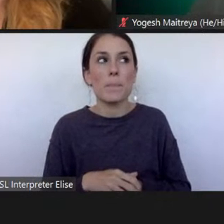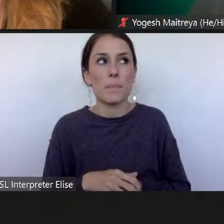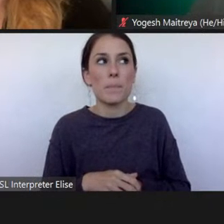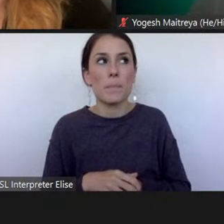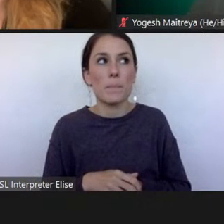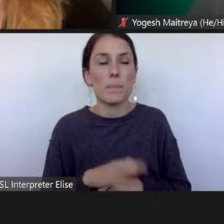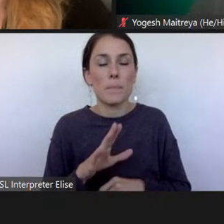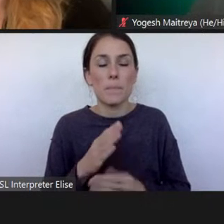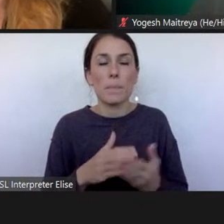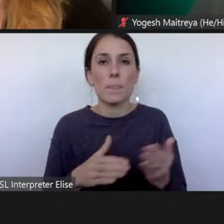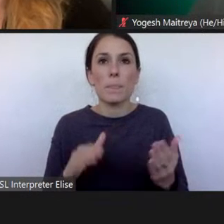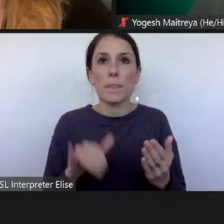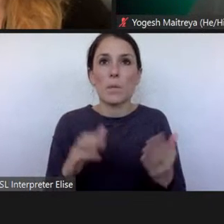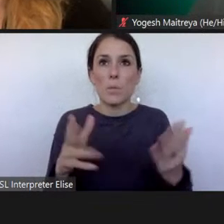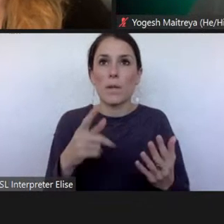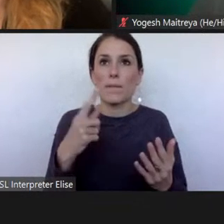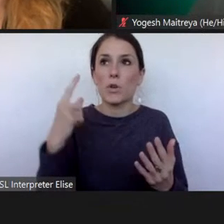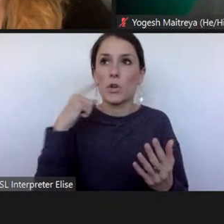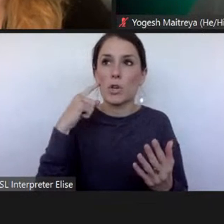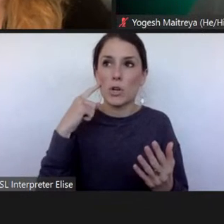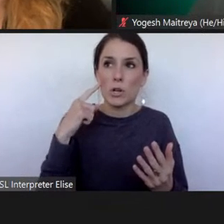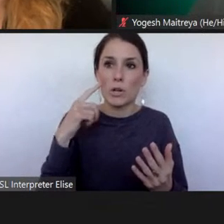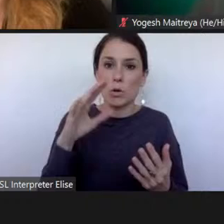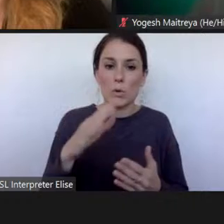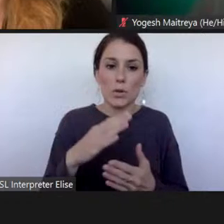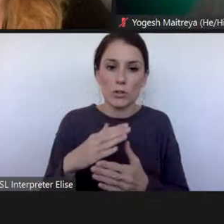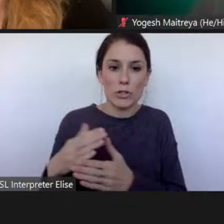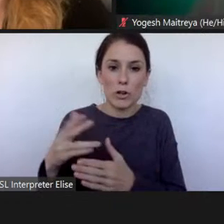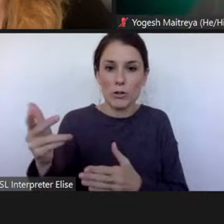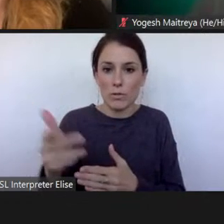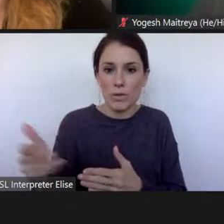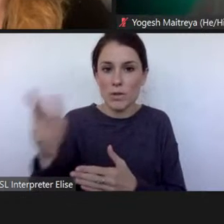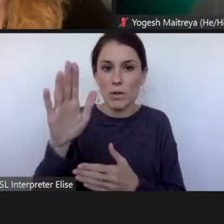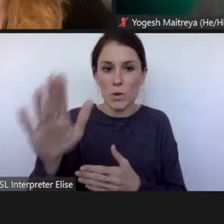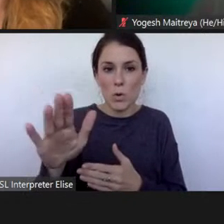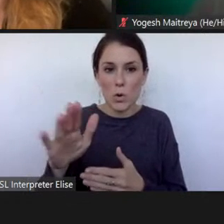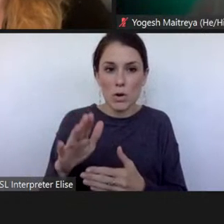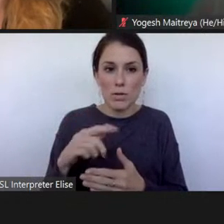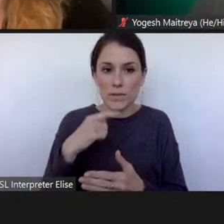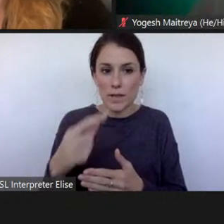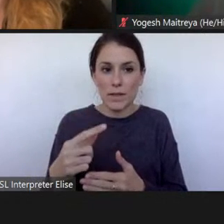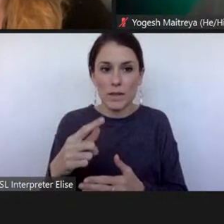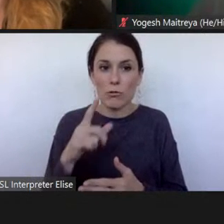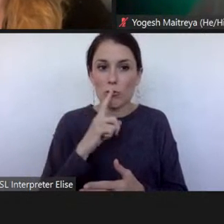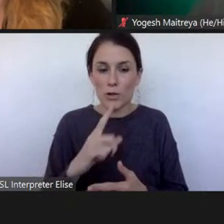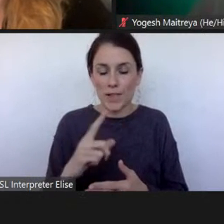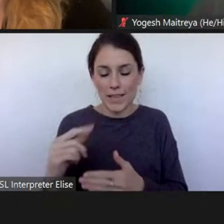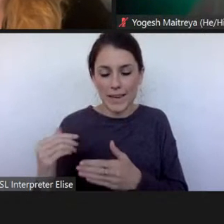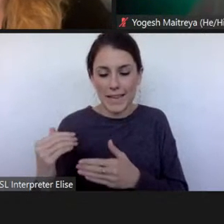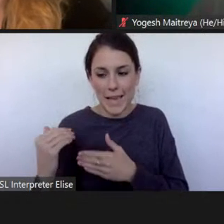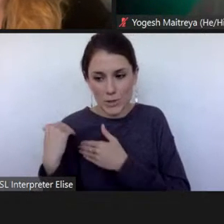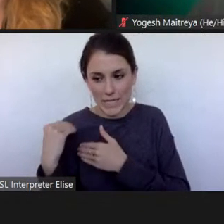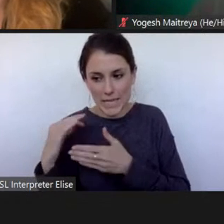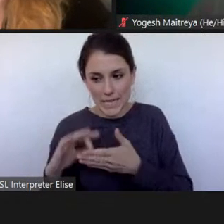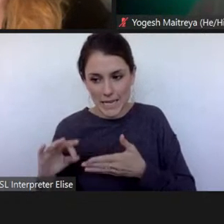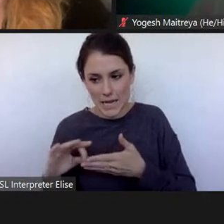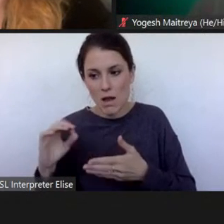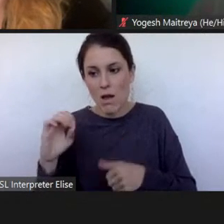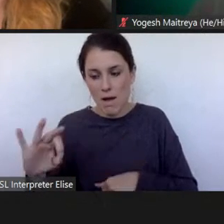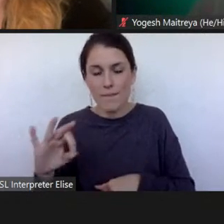your shared tellings, Astrid, Shawn, and Yogesh, an accounting of yourselves,